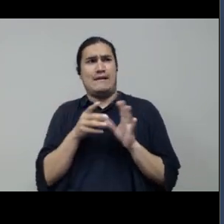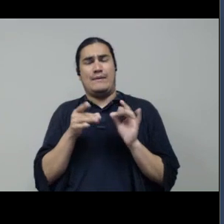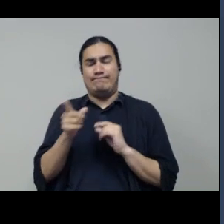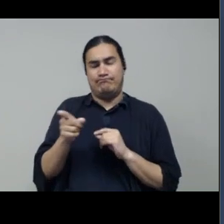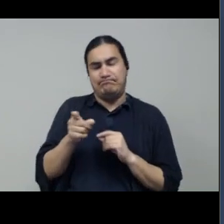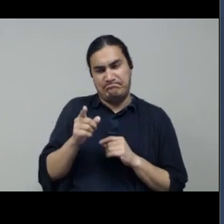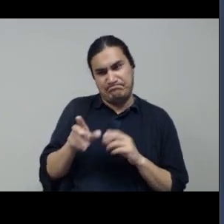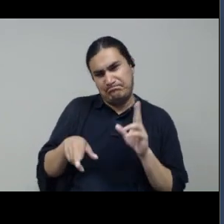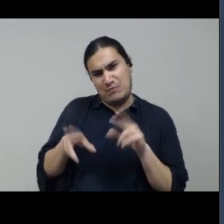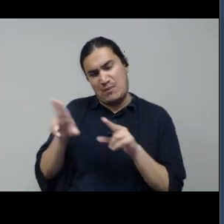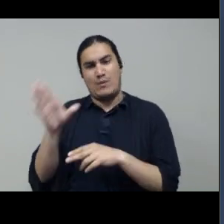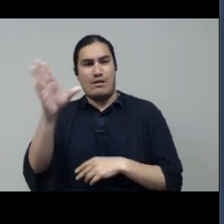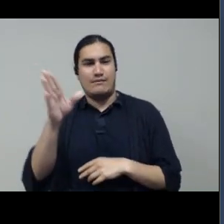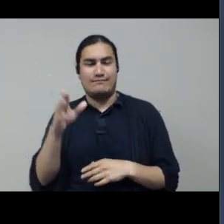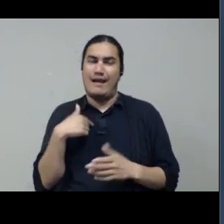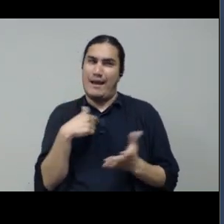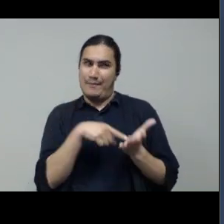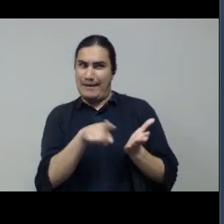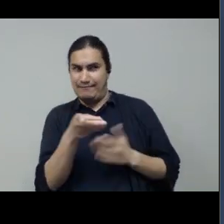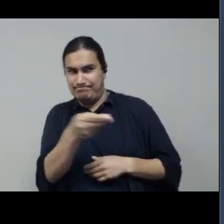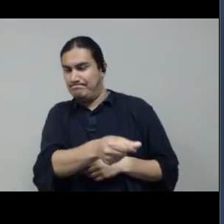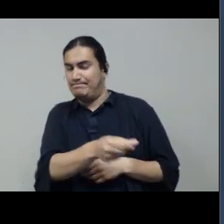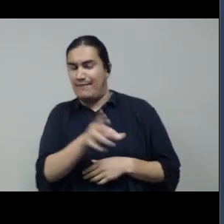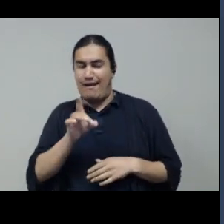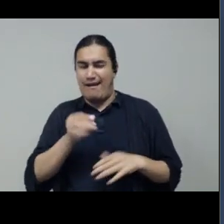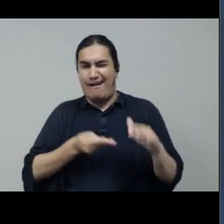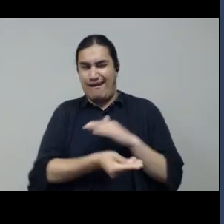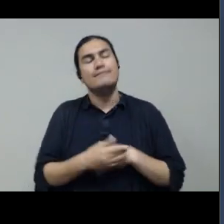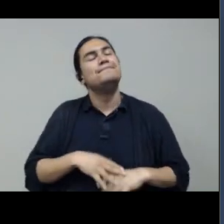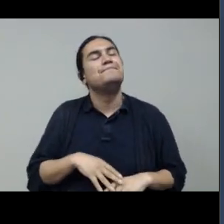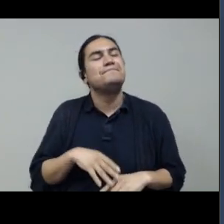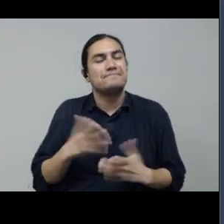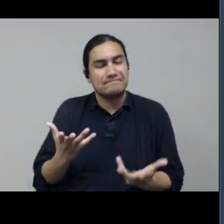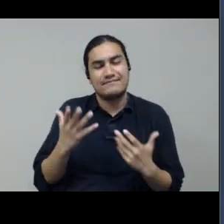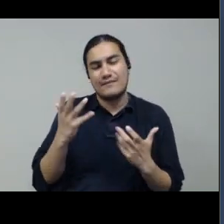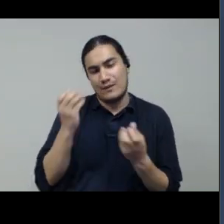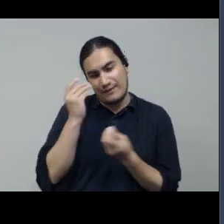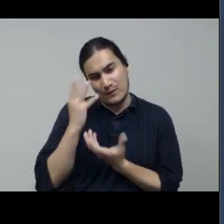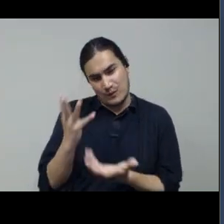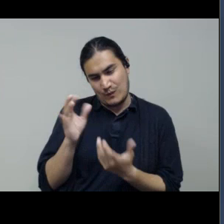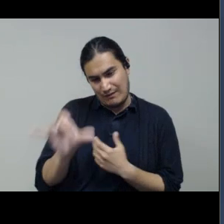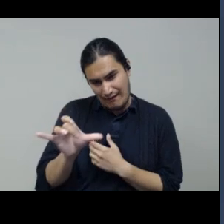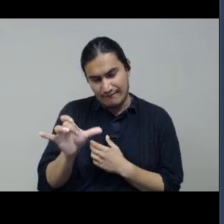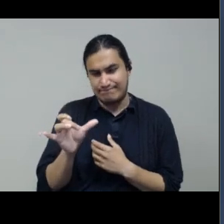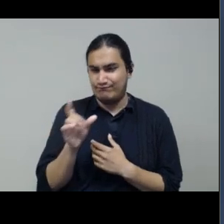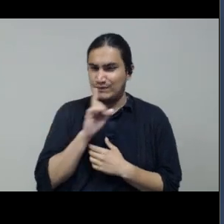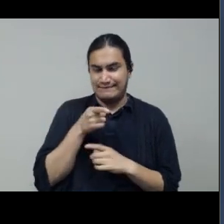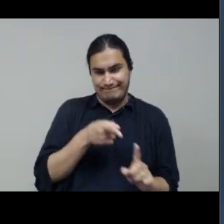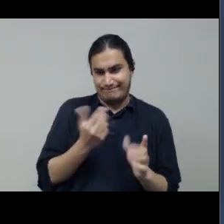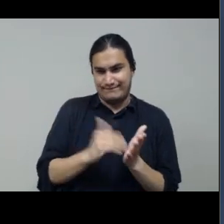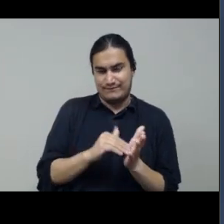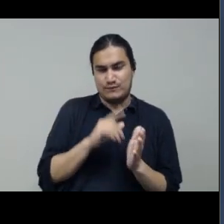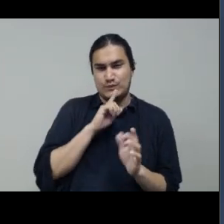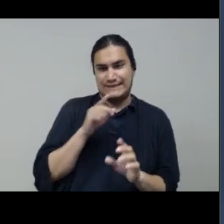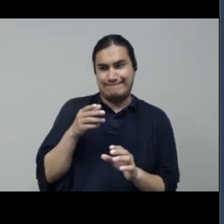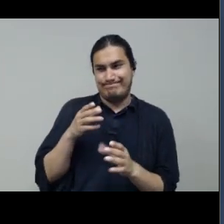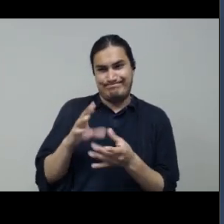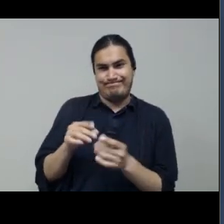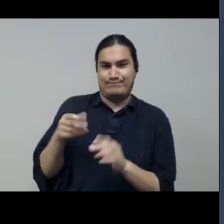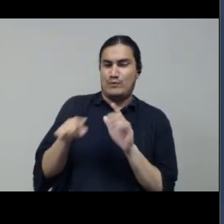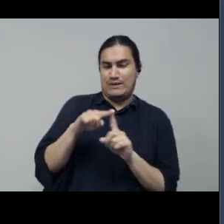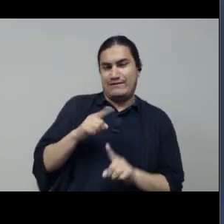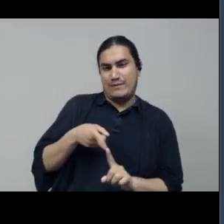paid him well. But I just wanted to let you know that and to Also ask if there is one thing that you would like